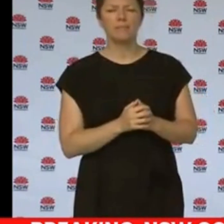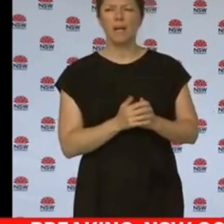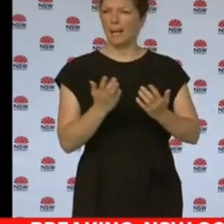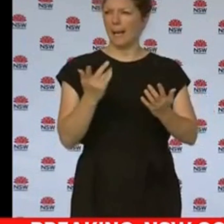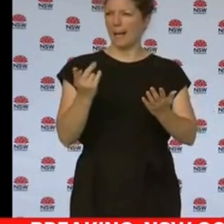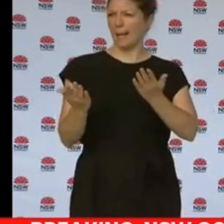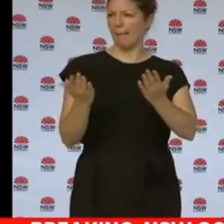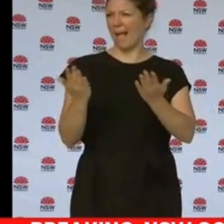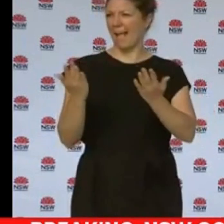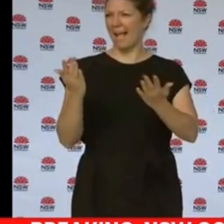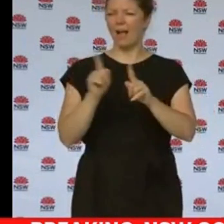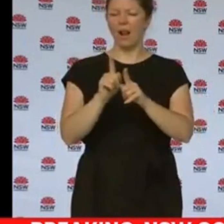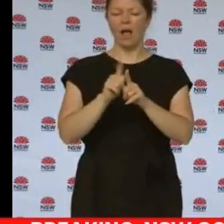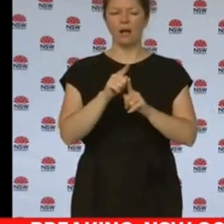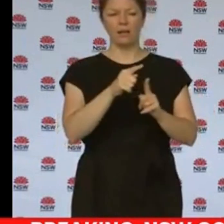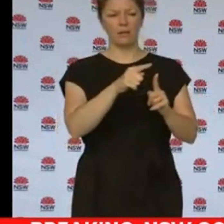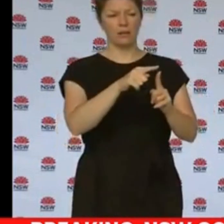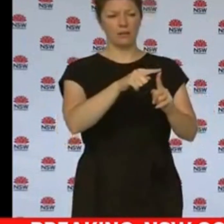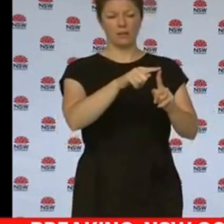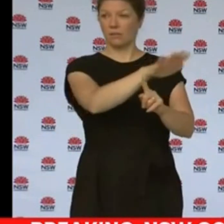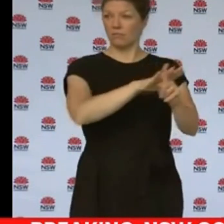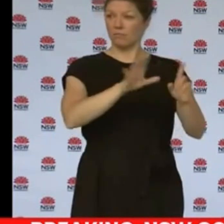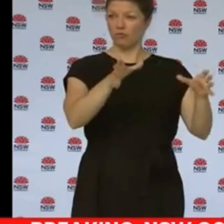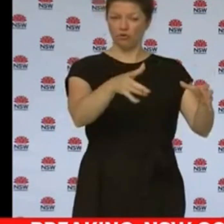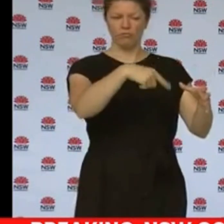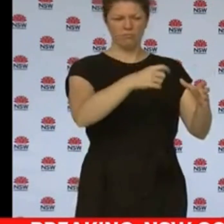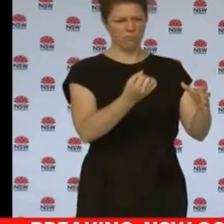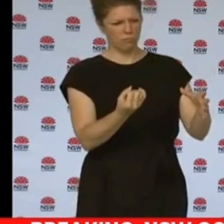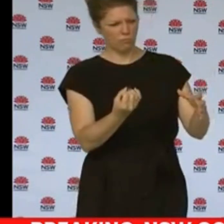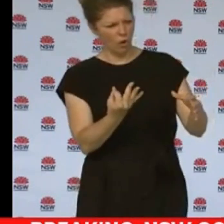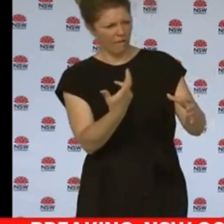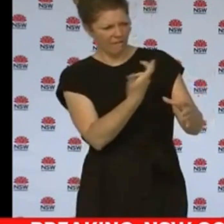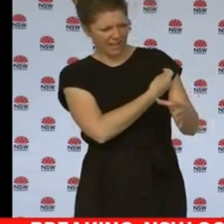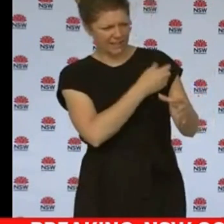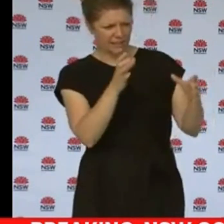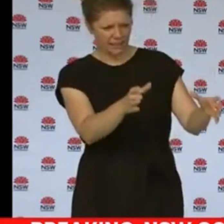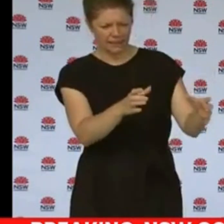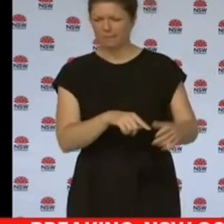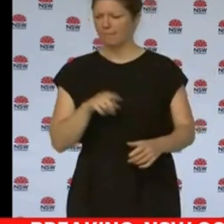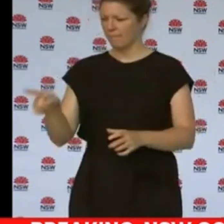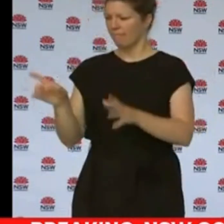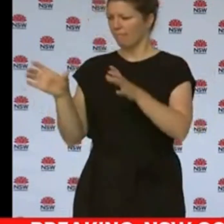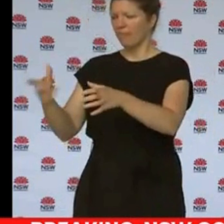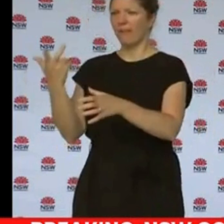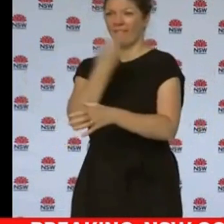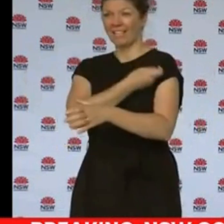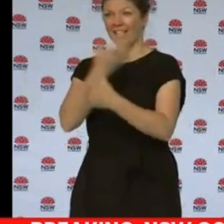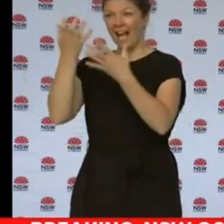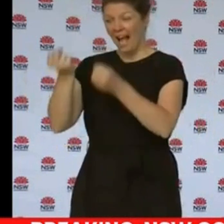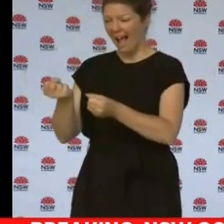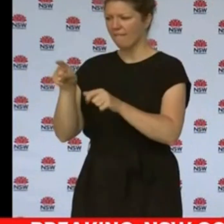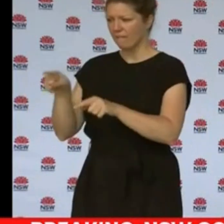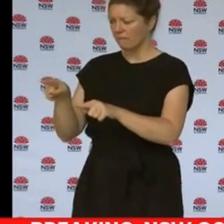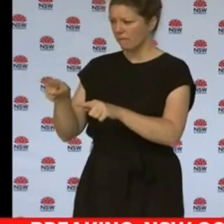to look at comparing groups in the community that are not vaccinated, what their experience with COVID is, compared with the group